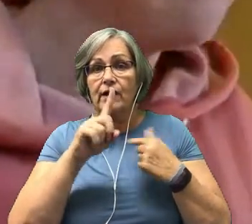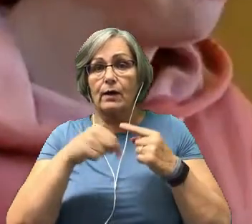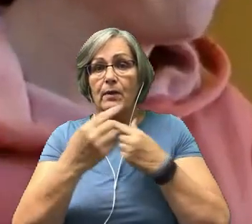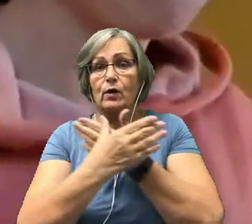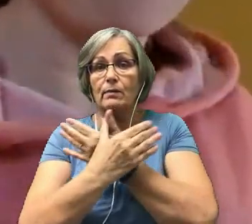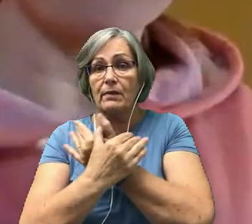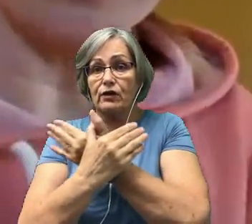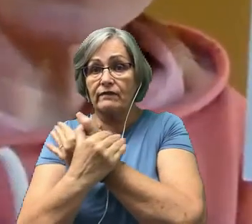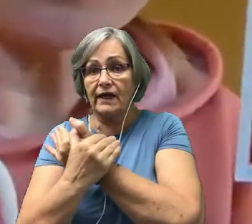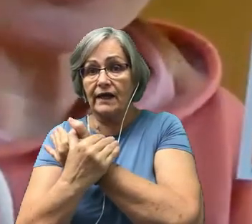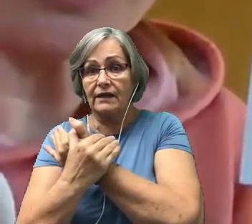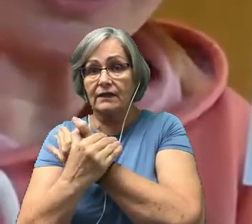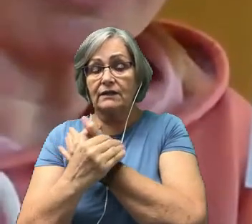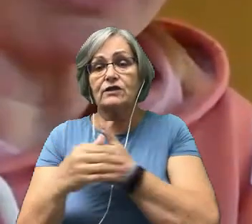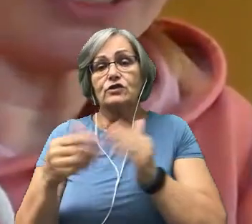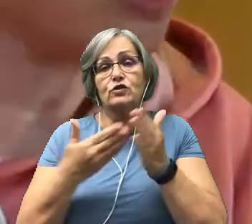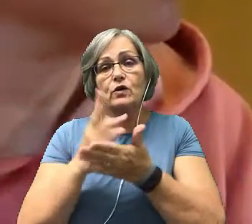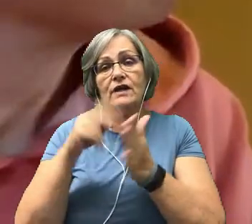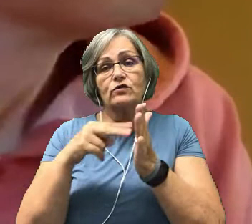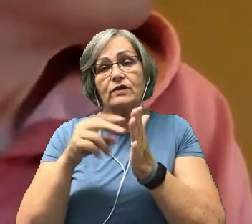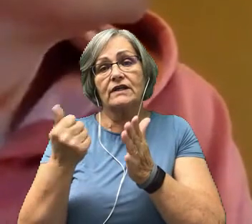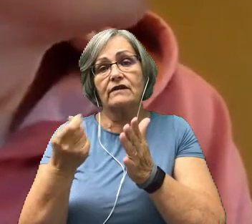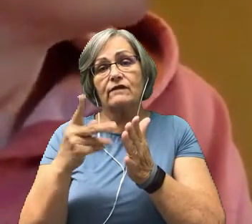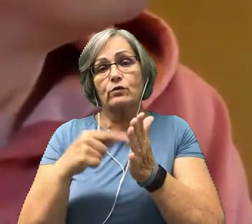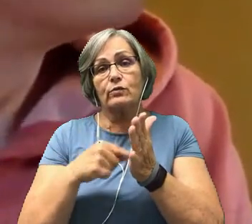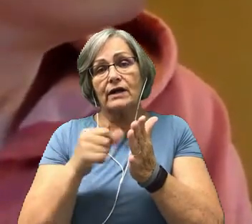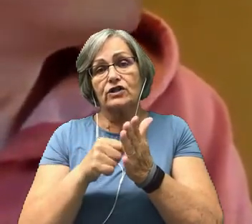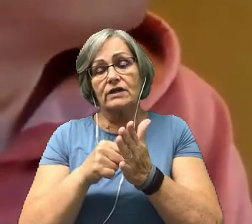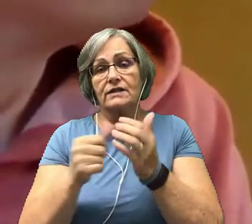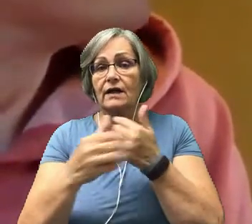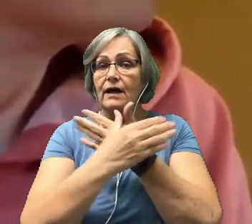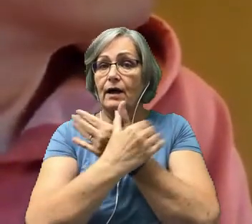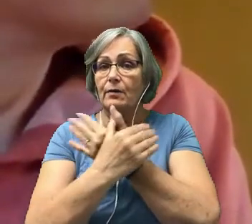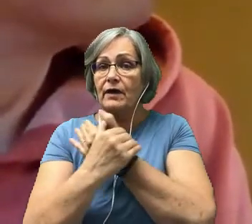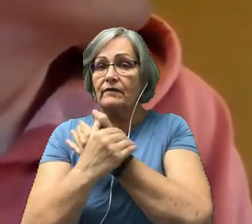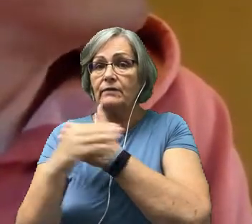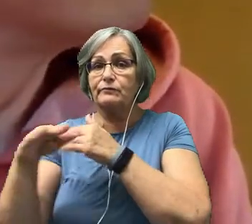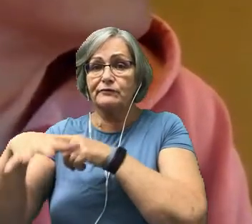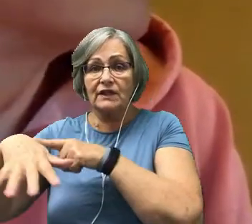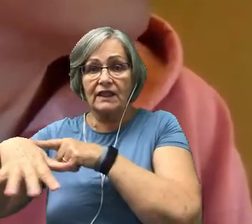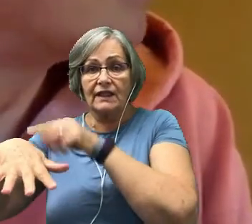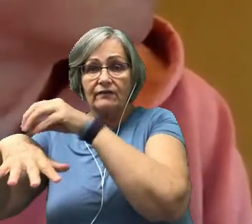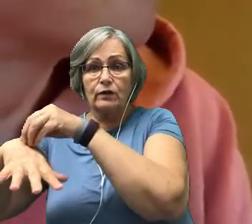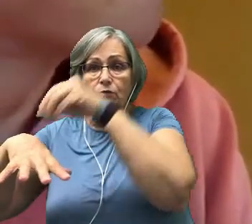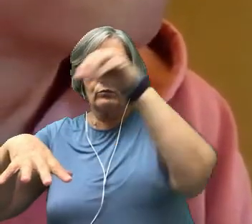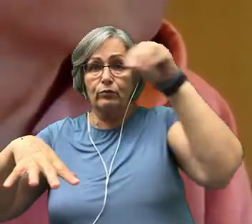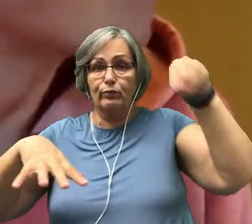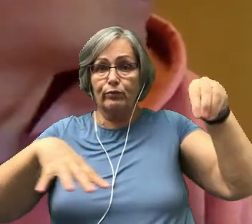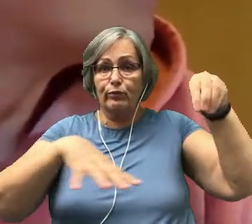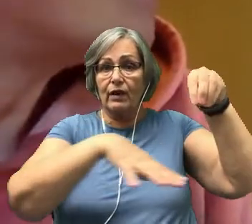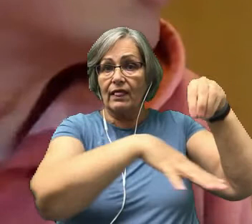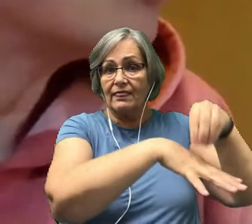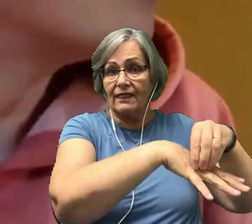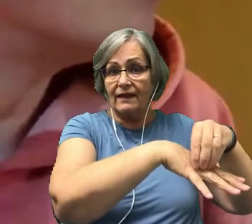butterfly. Okay, so let's read a couple pages. It says, a butterfly flits from leaf to leaf.